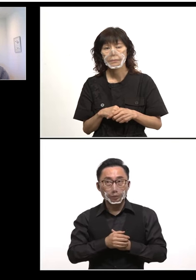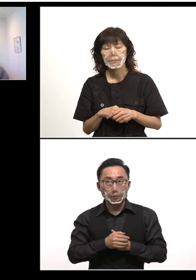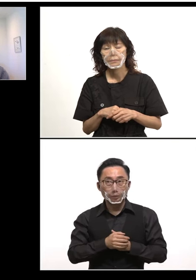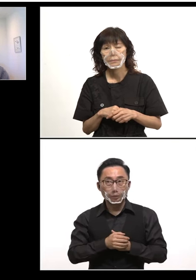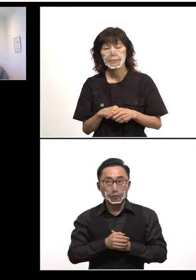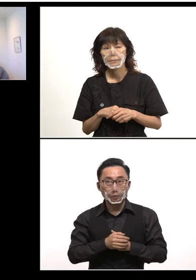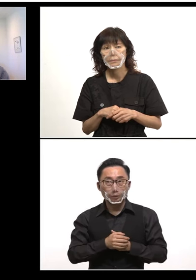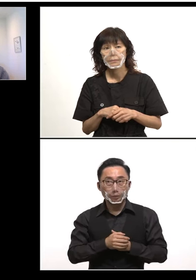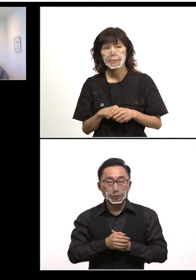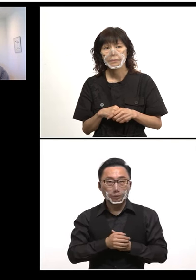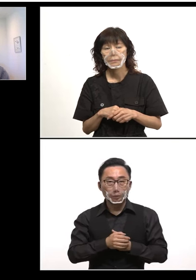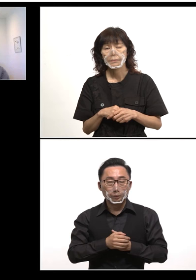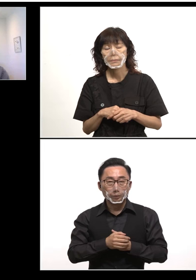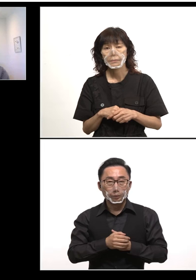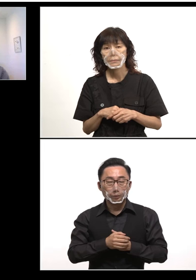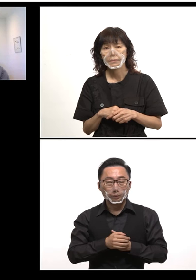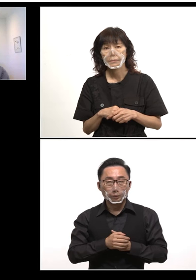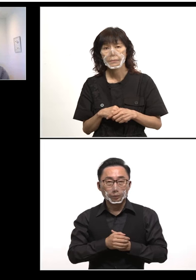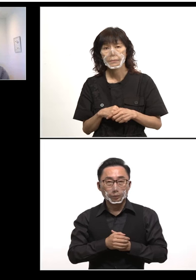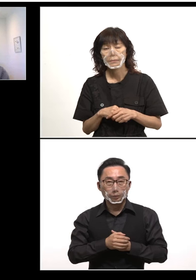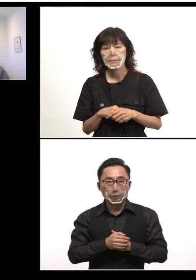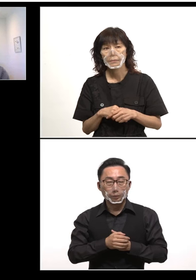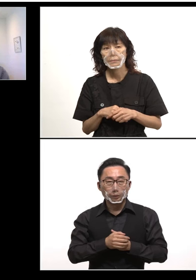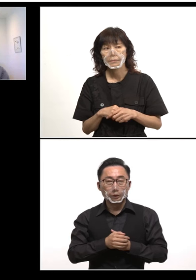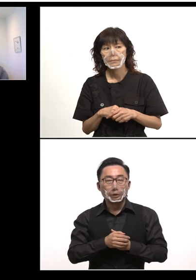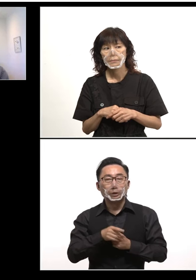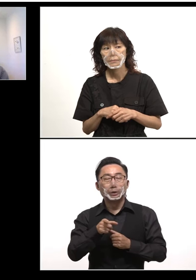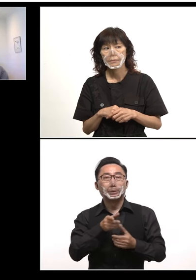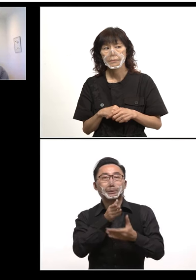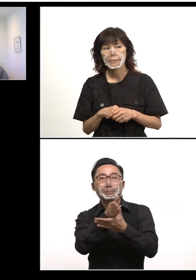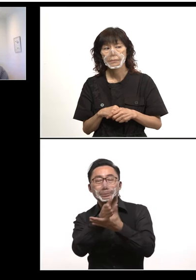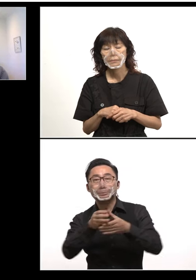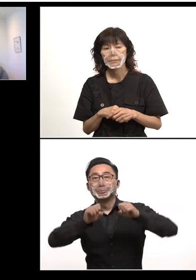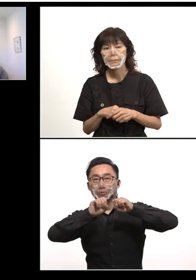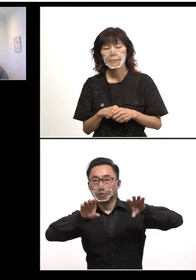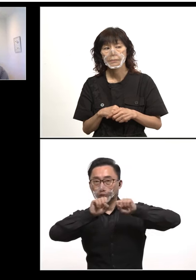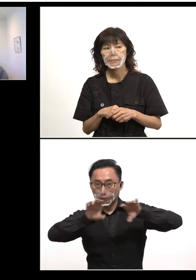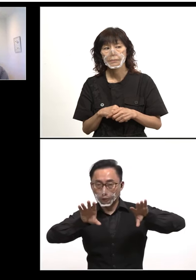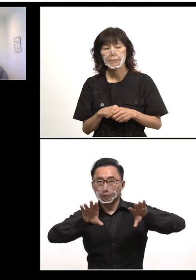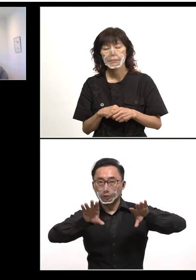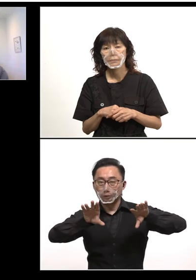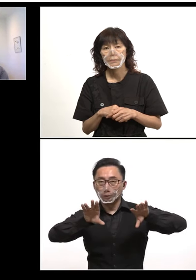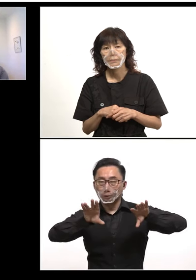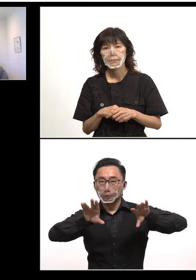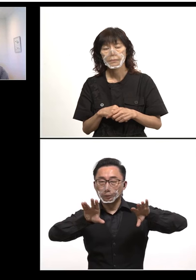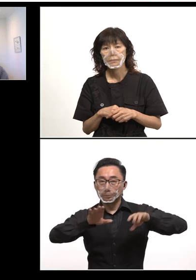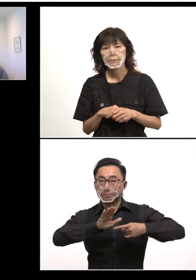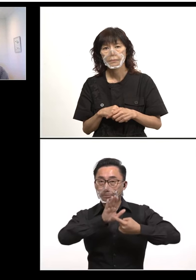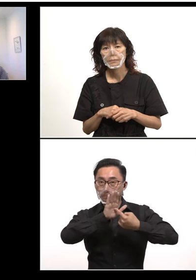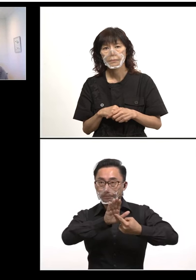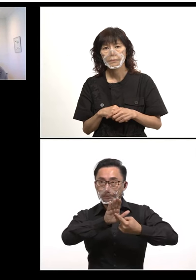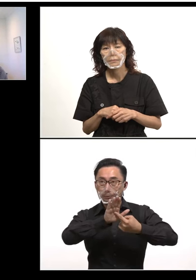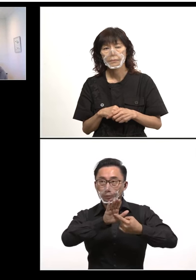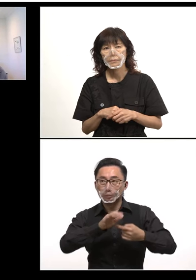advocate that as one of your other speakers has said, is that it's about